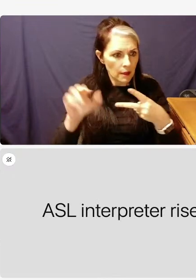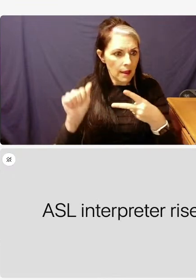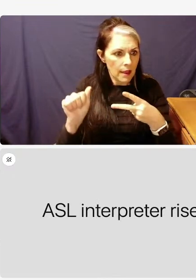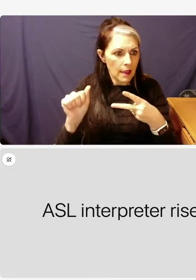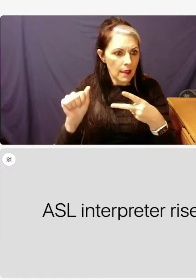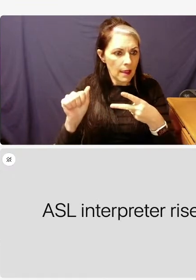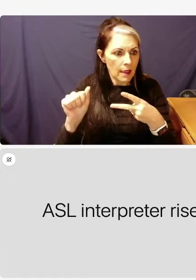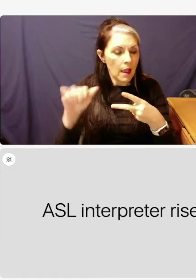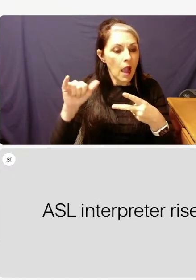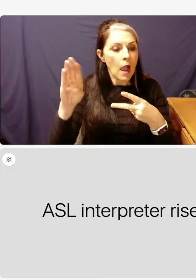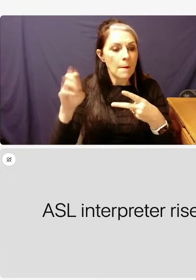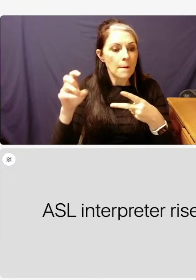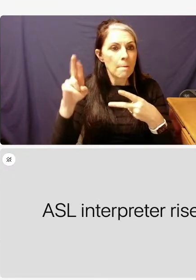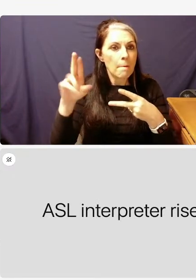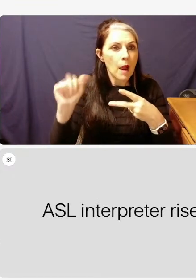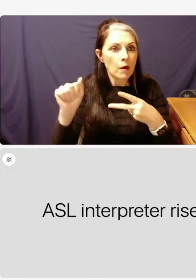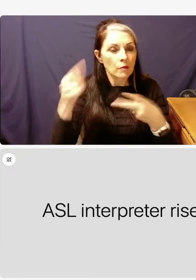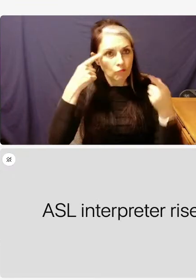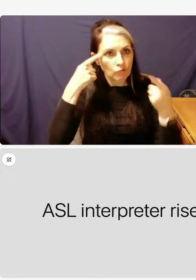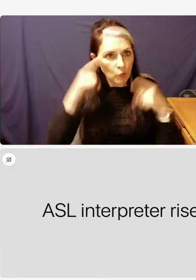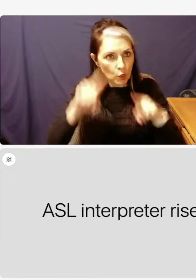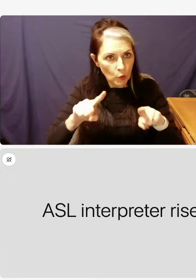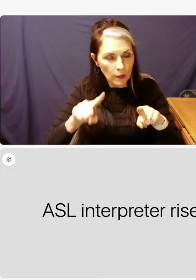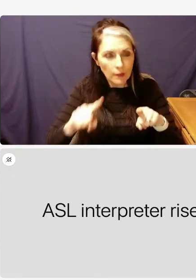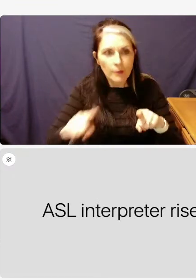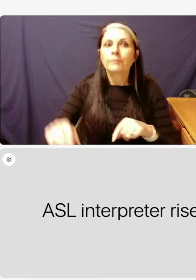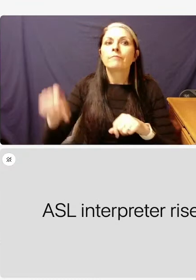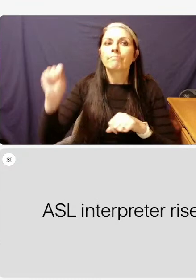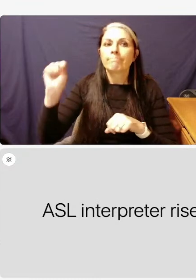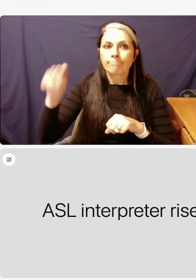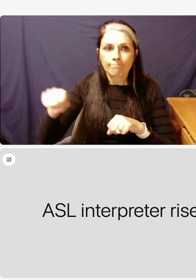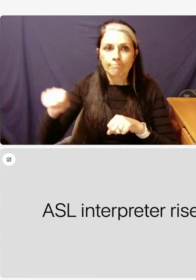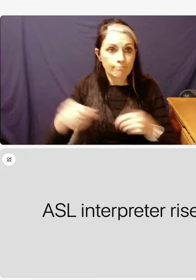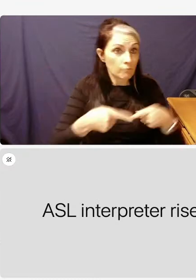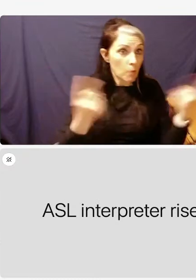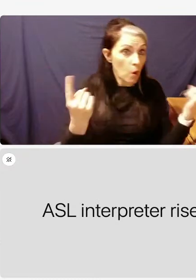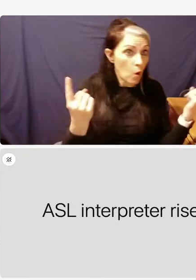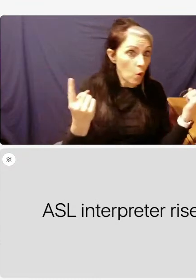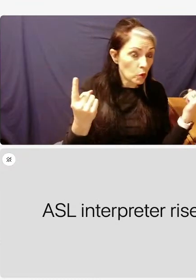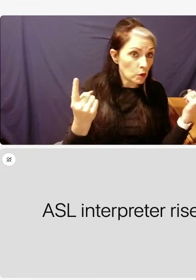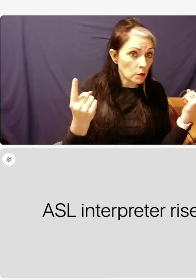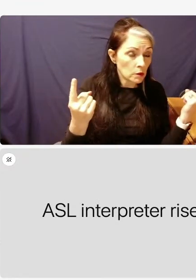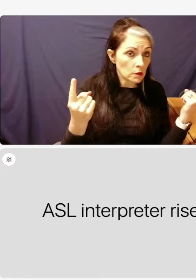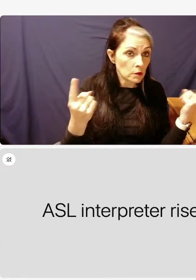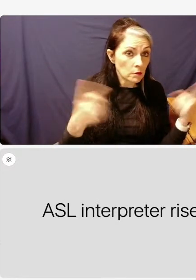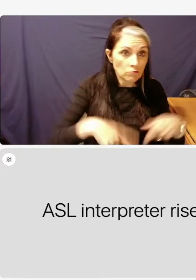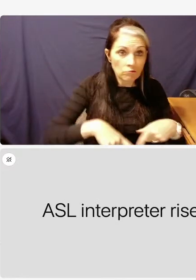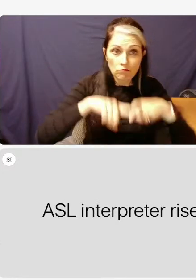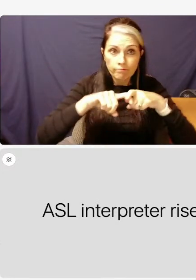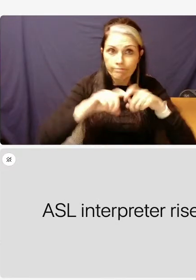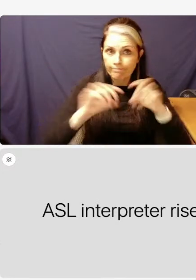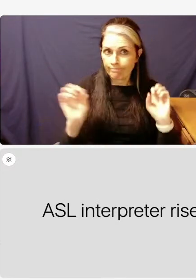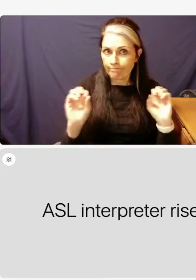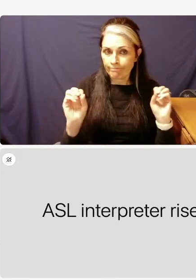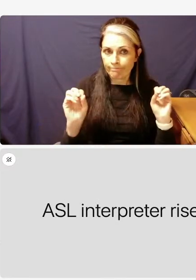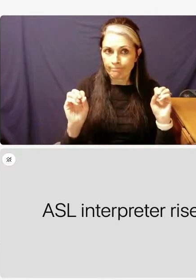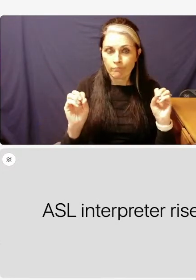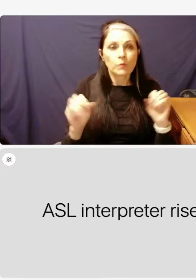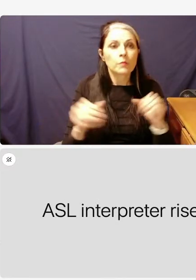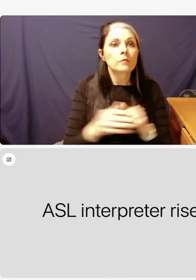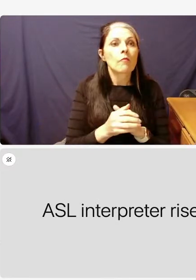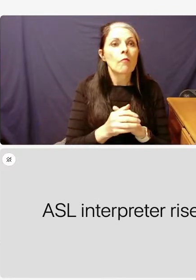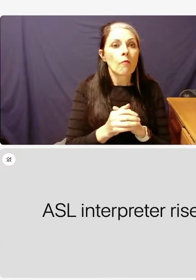aye any opposed any abstentions hearing none uh it is approved unanimously thank you